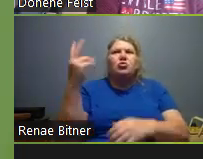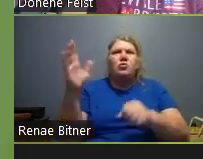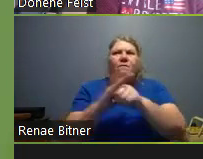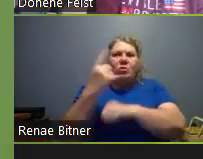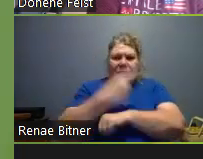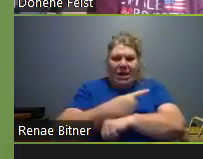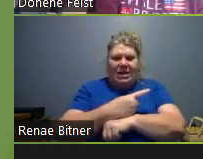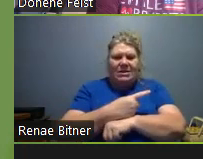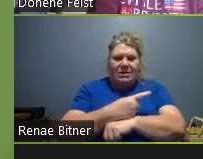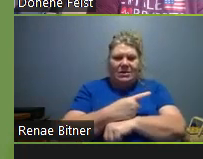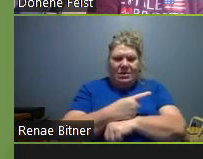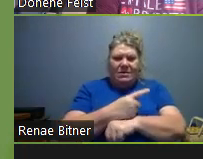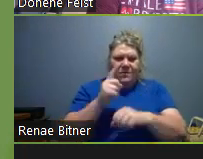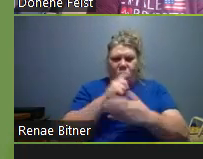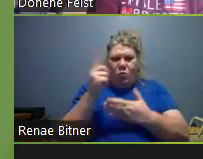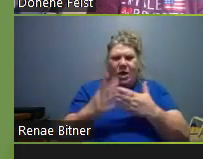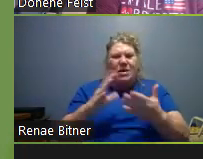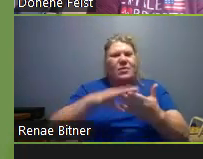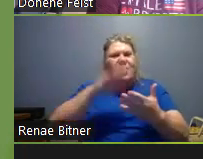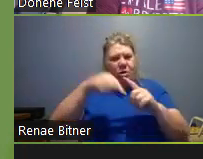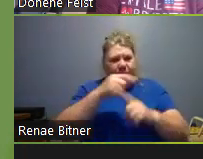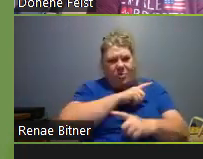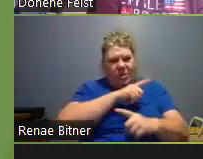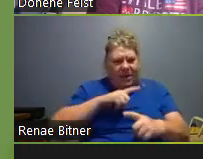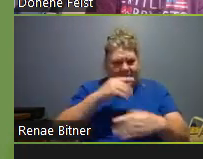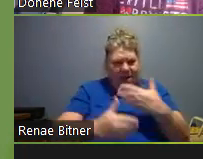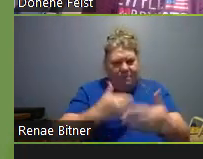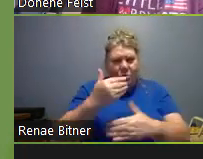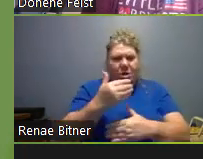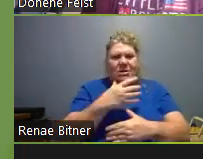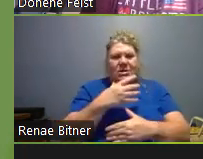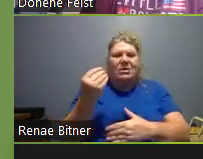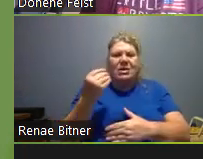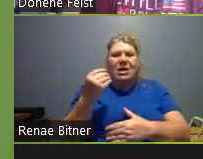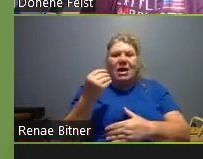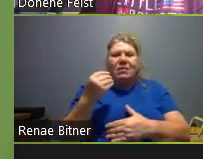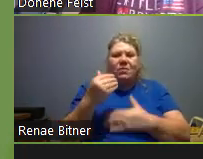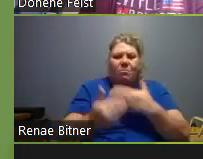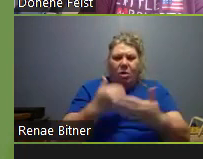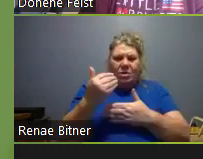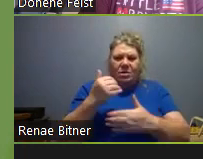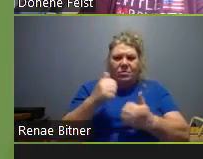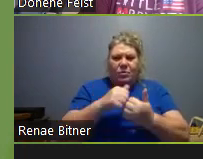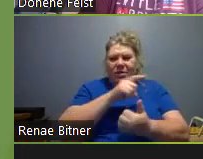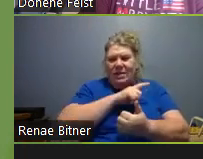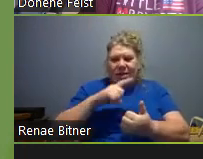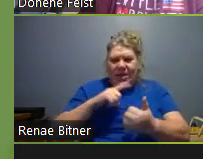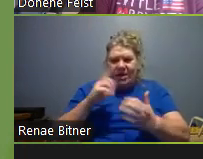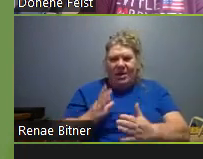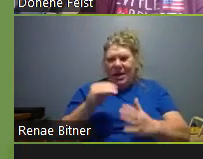that they're here. They also learn about the legislative process and the process with legislators